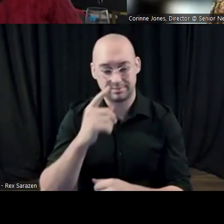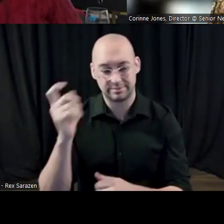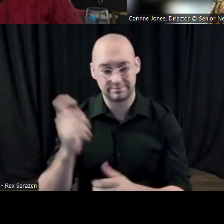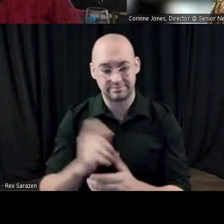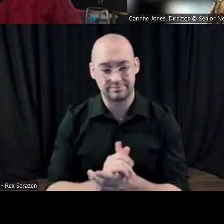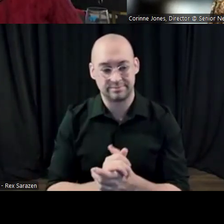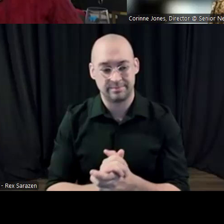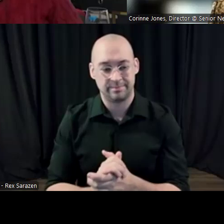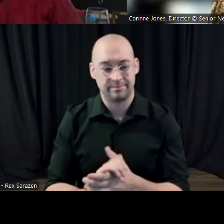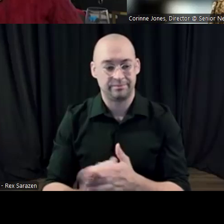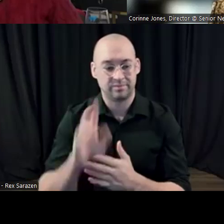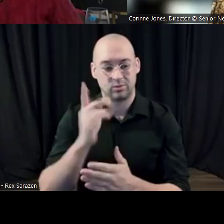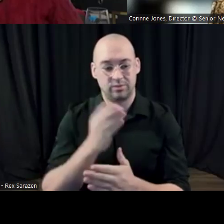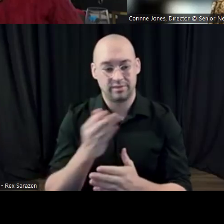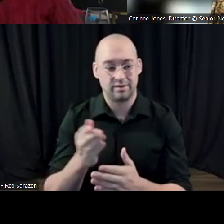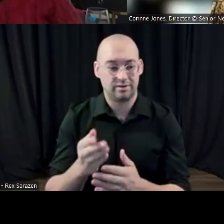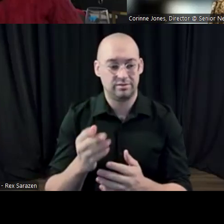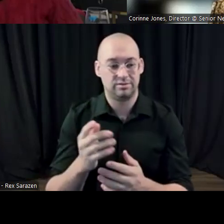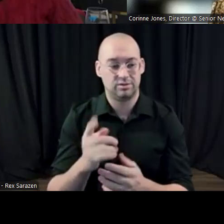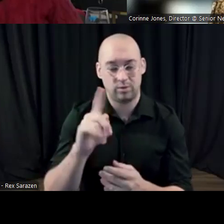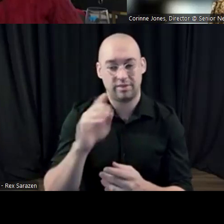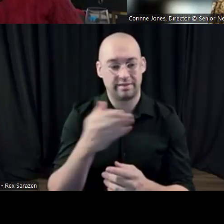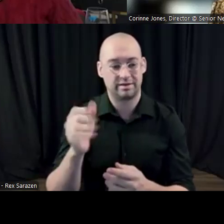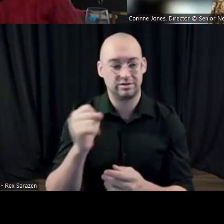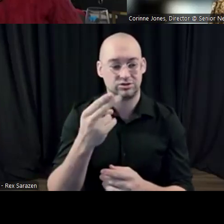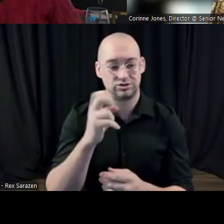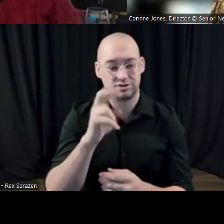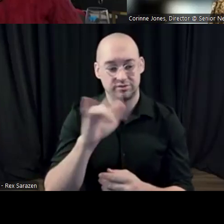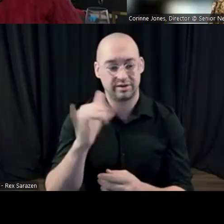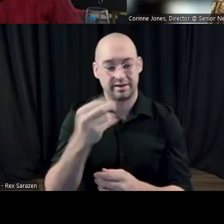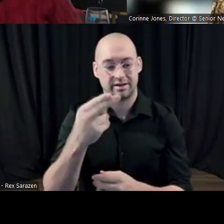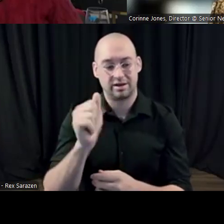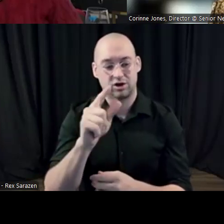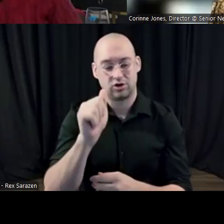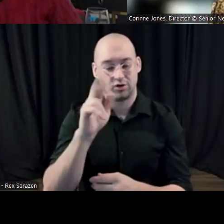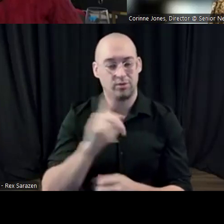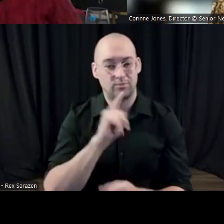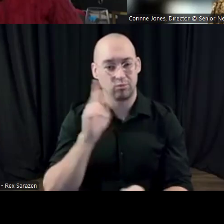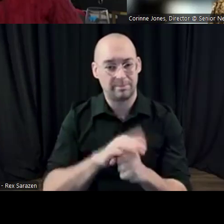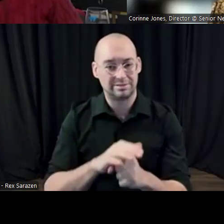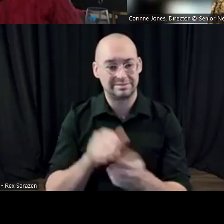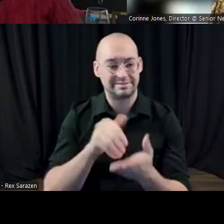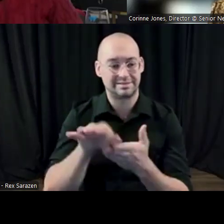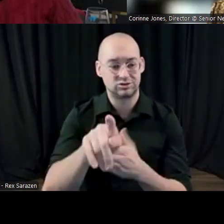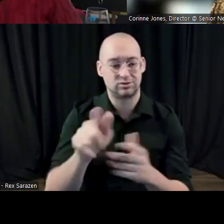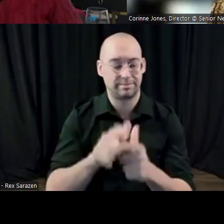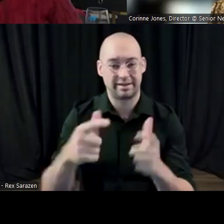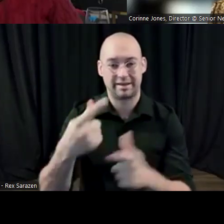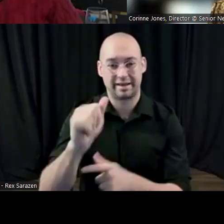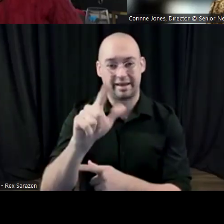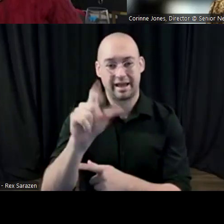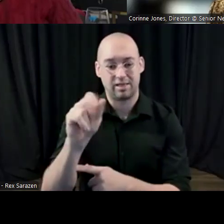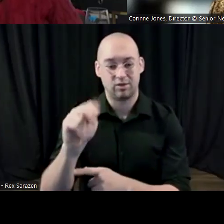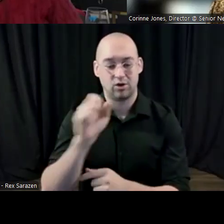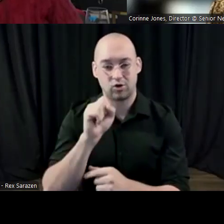well, thank you, Kim. And one of the things Thank that you. Sherry and Hagar promised is going to send you a big gallon of cough syrup